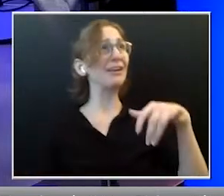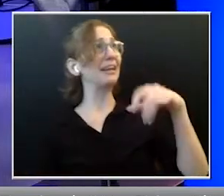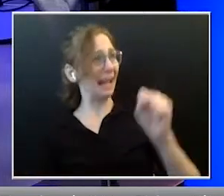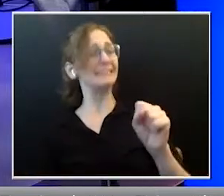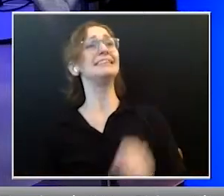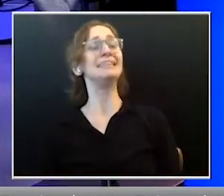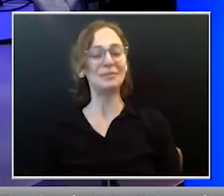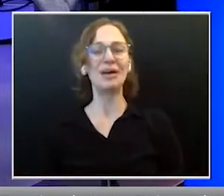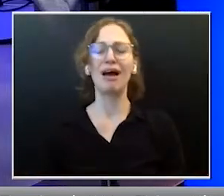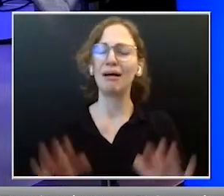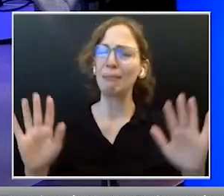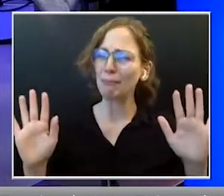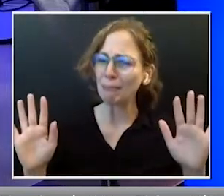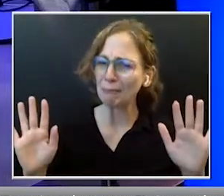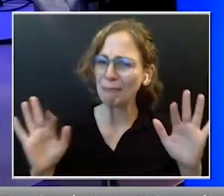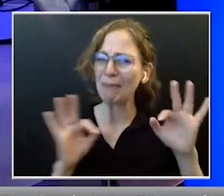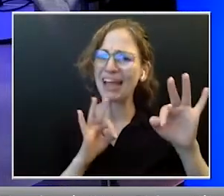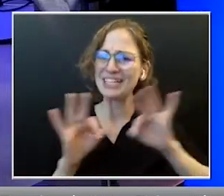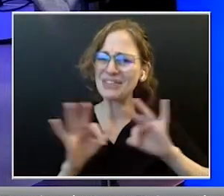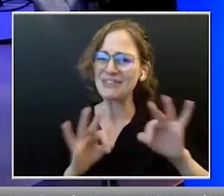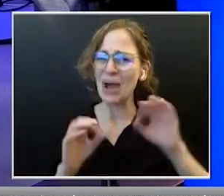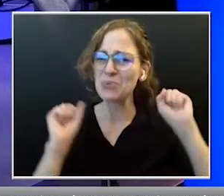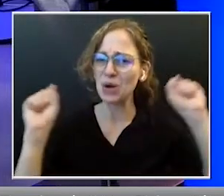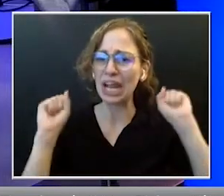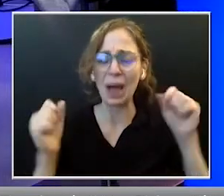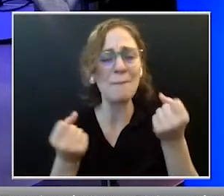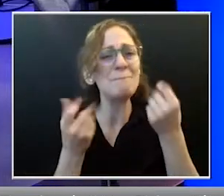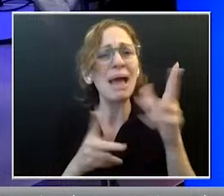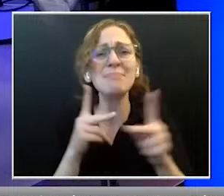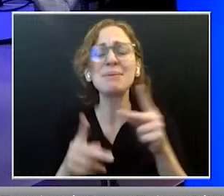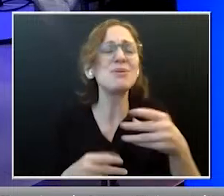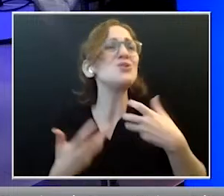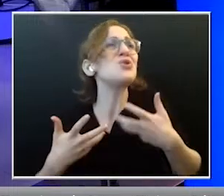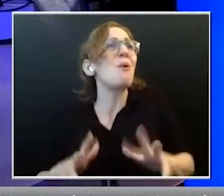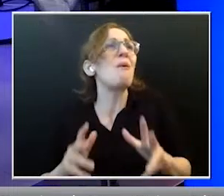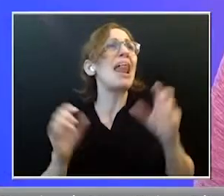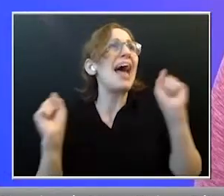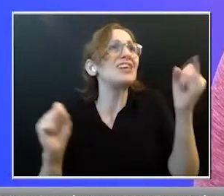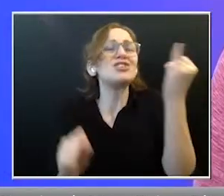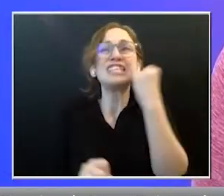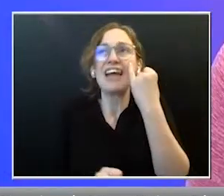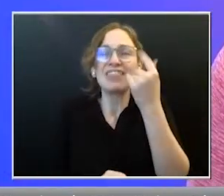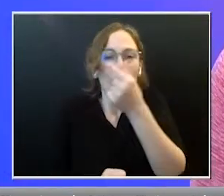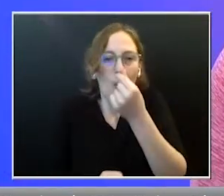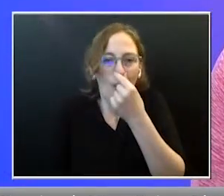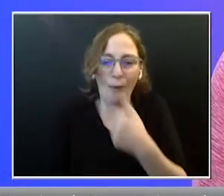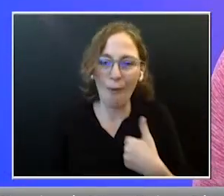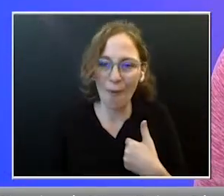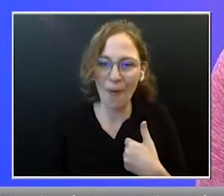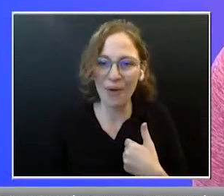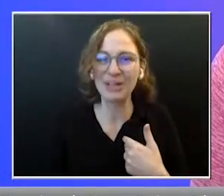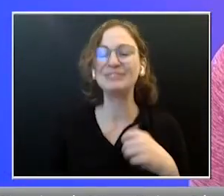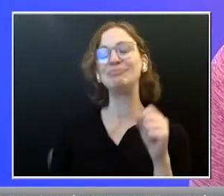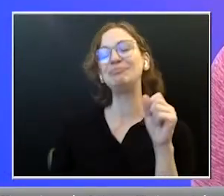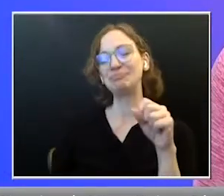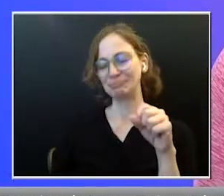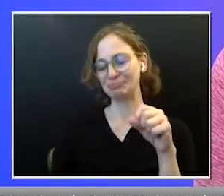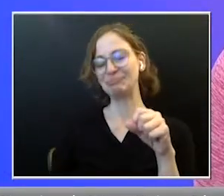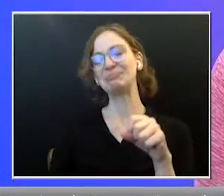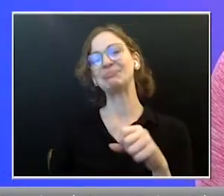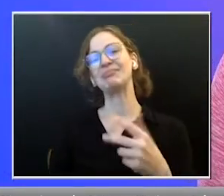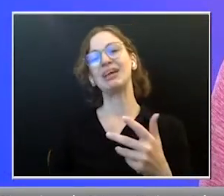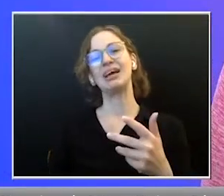lot of people don't like to exercise when they have a cold, right? Yes, right. Yes. I would work out before, when I